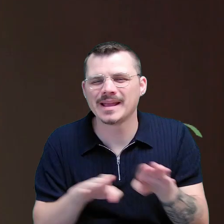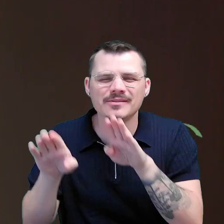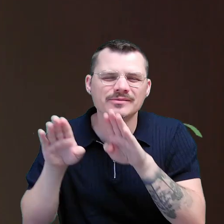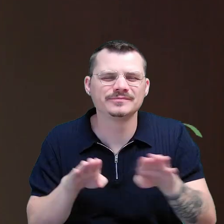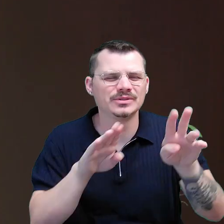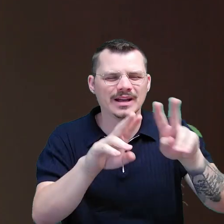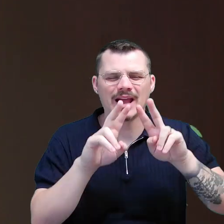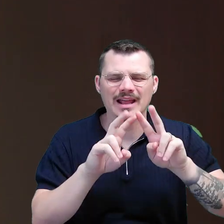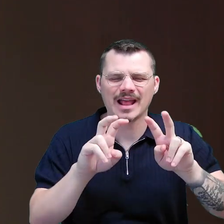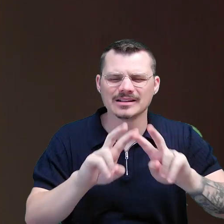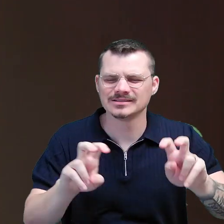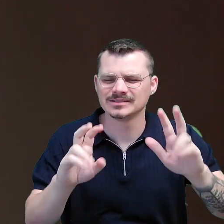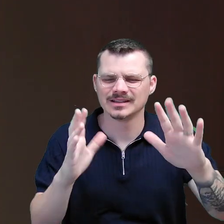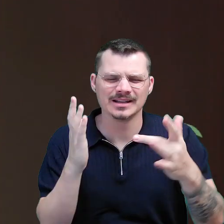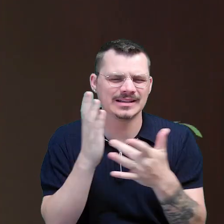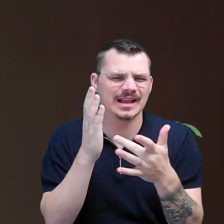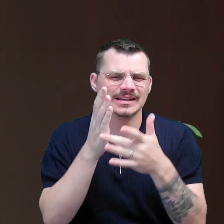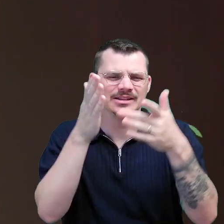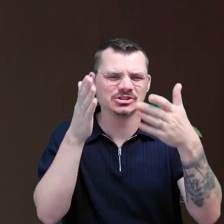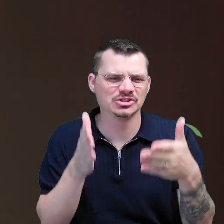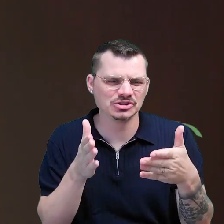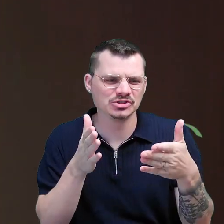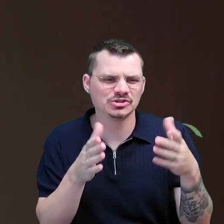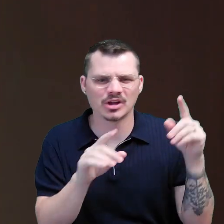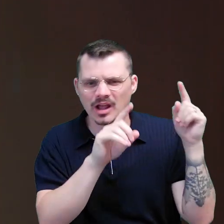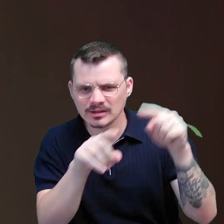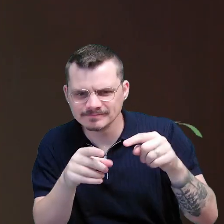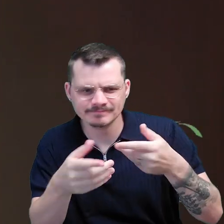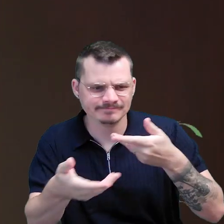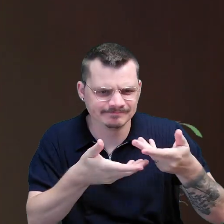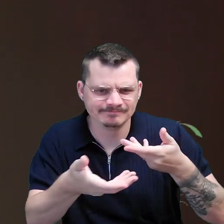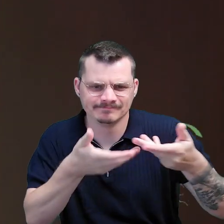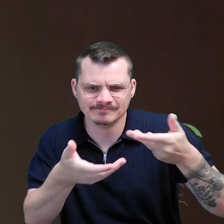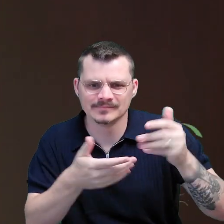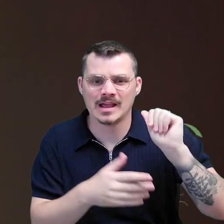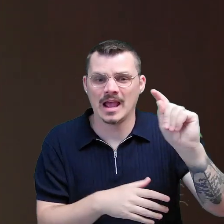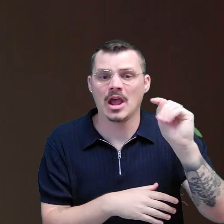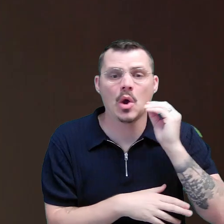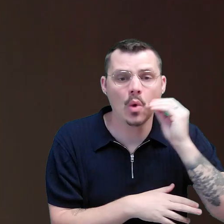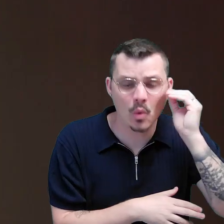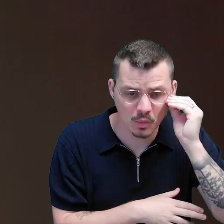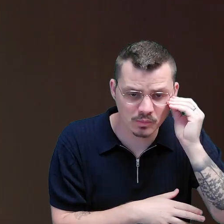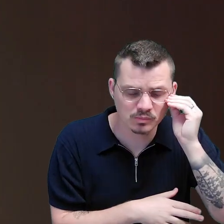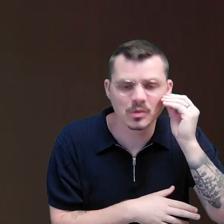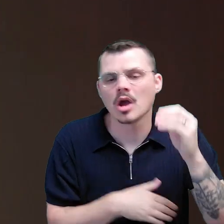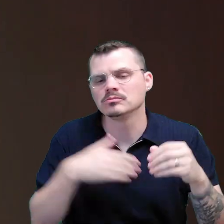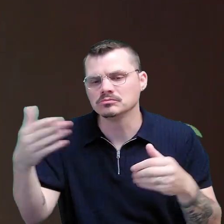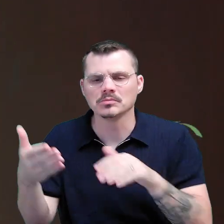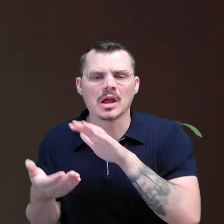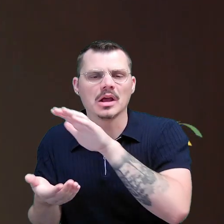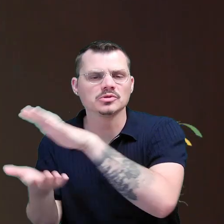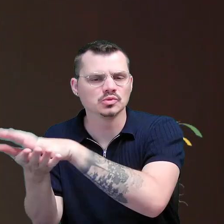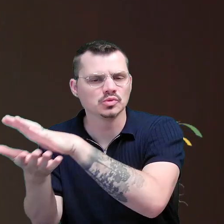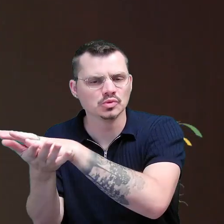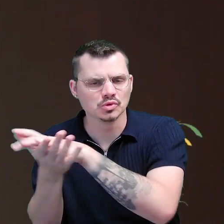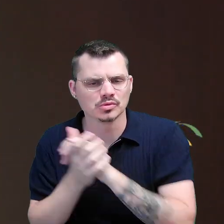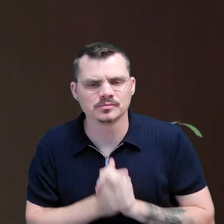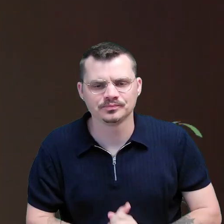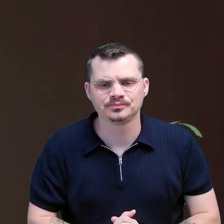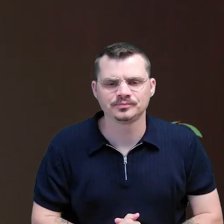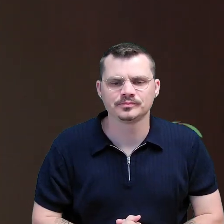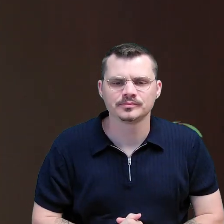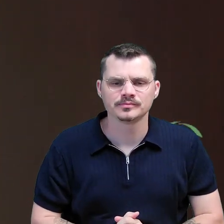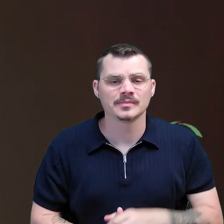analysis technician interaction in their home or at school. And at